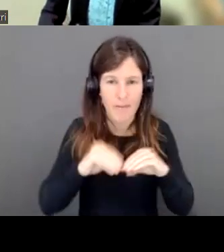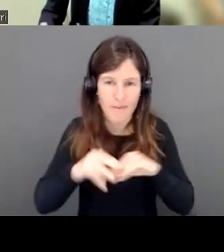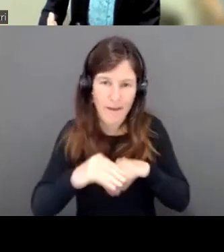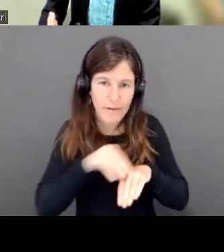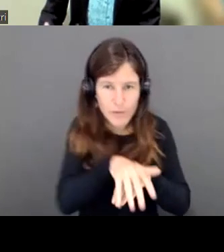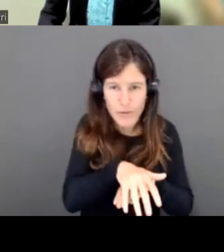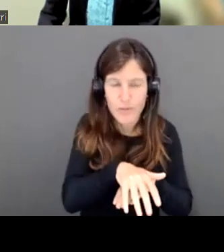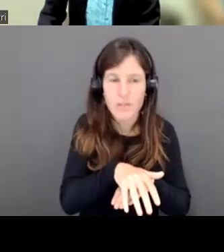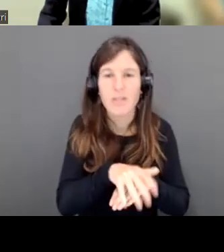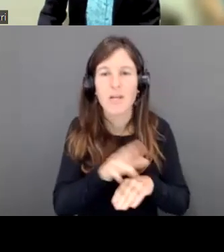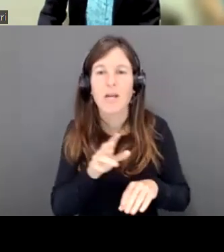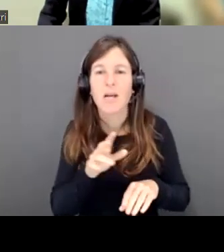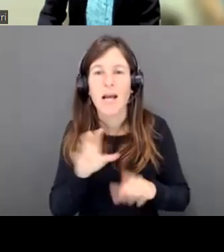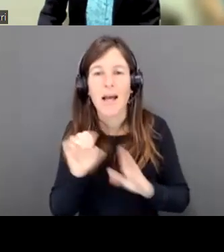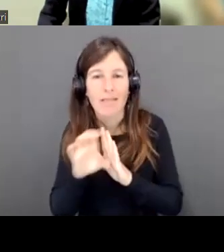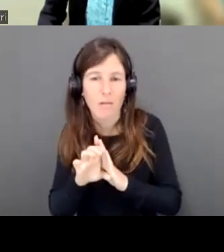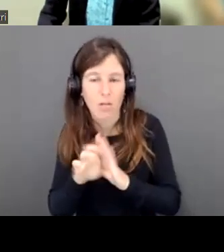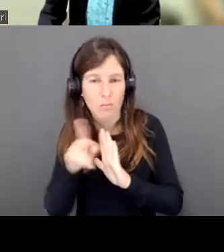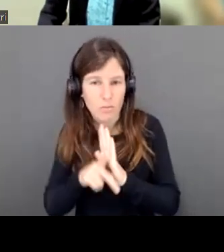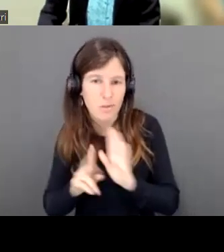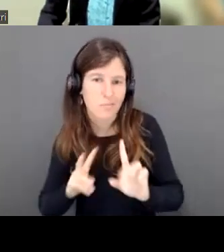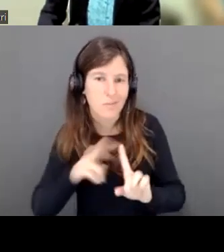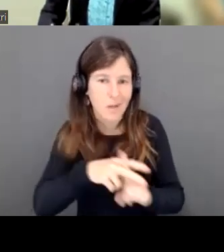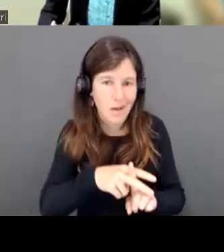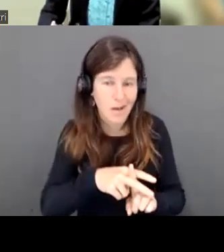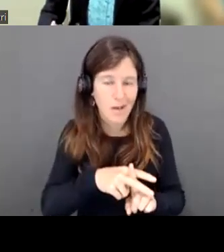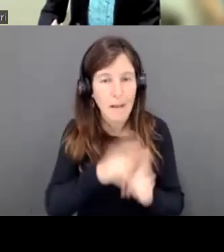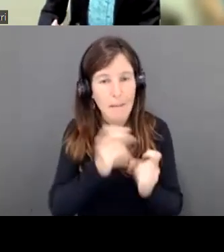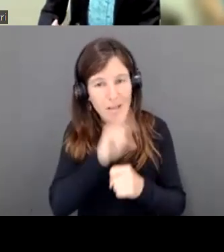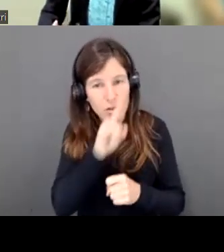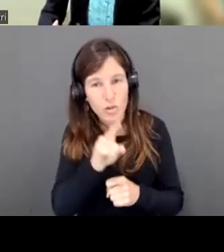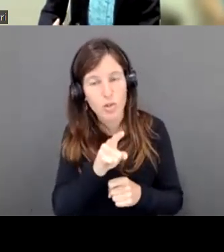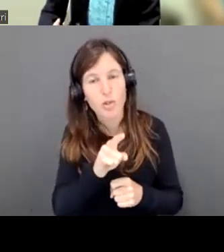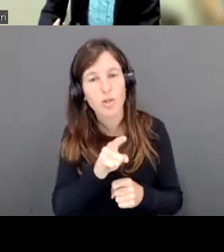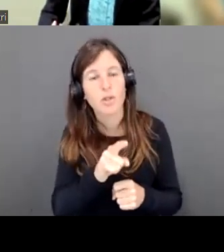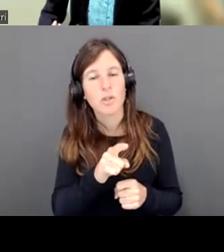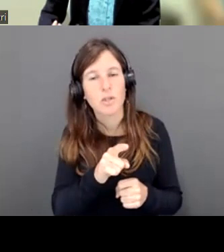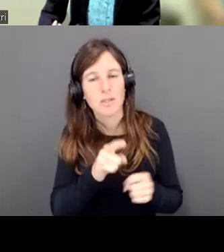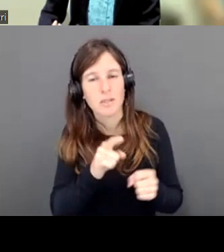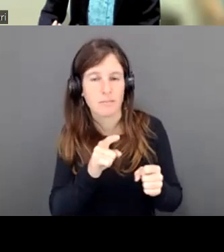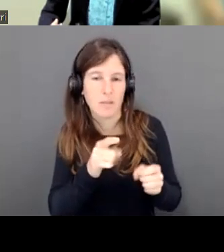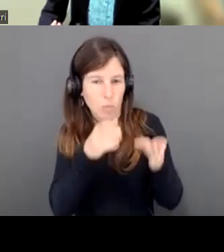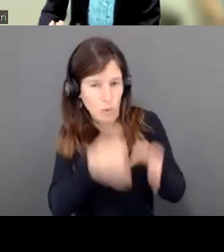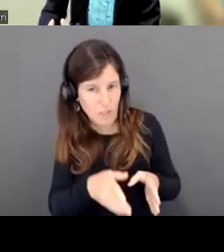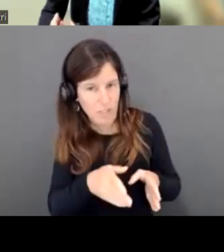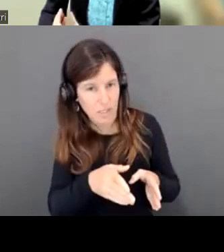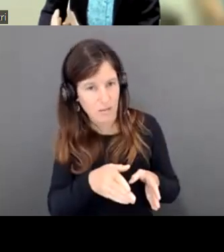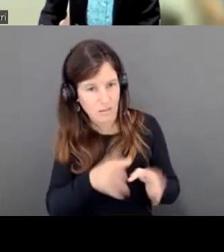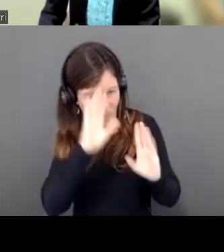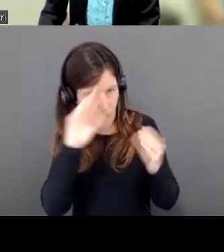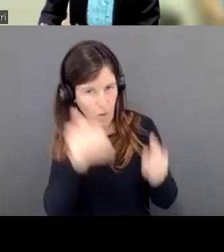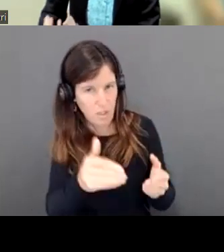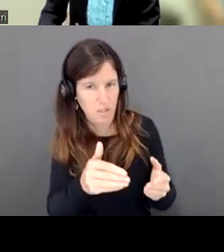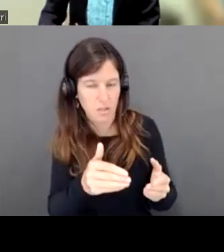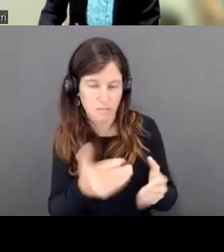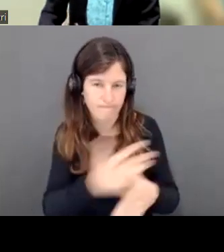ethics principles, the values of the individual at the center of the care, and then describing how we should do it. So the method or manner